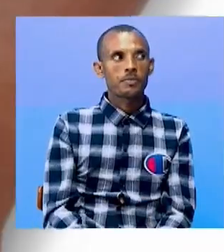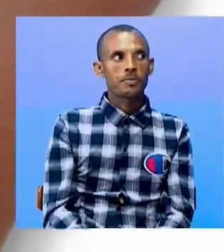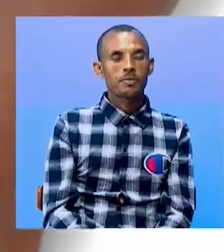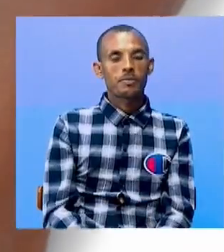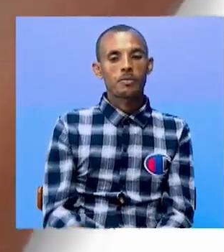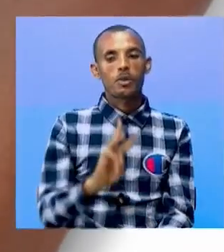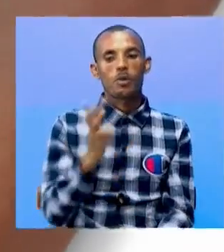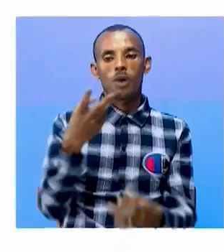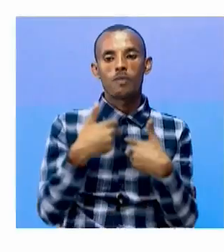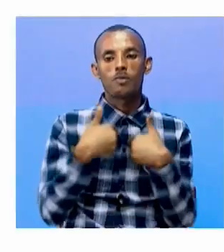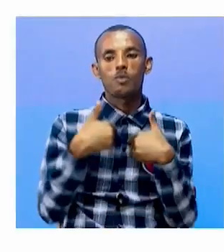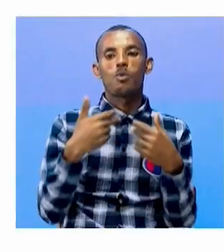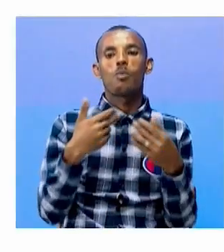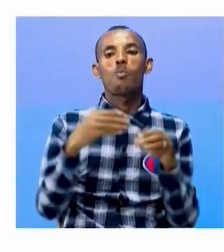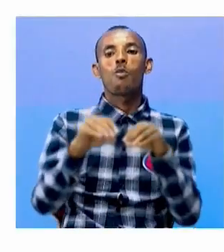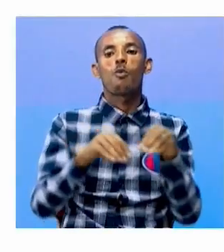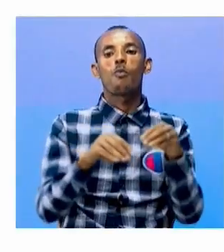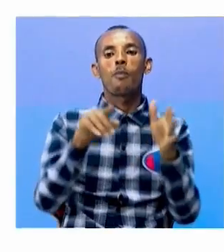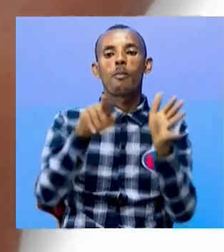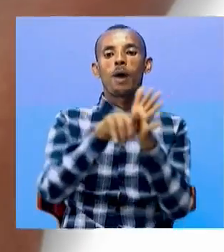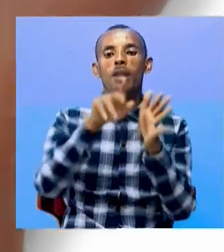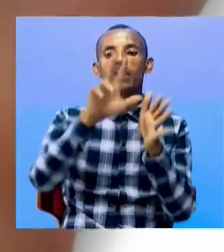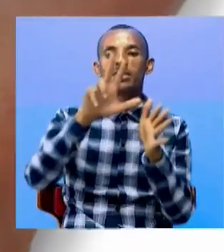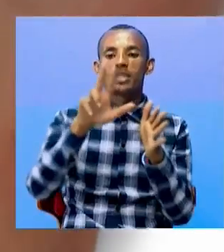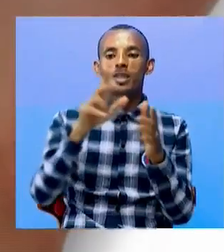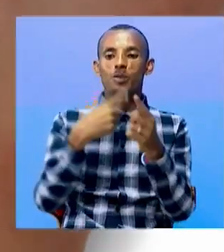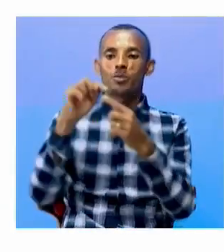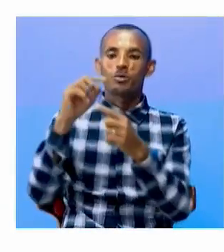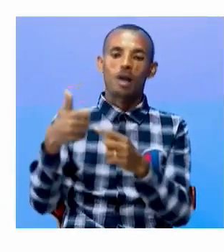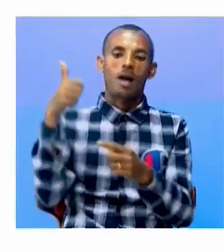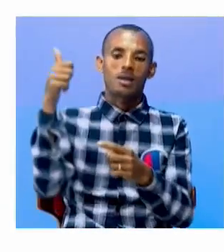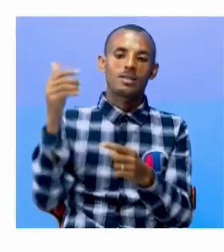we have to move this minus 3 on the other side.